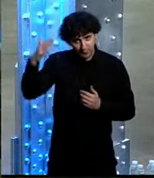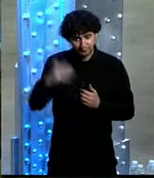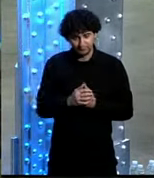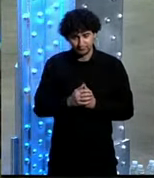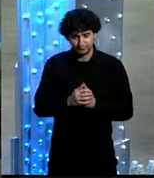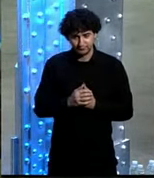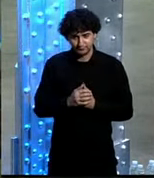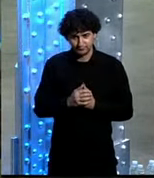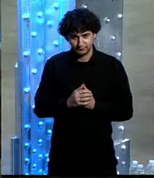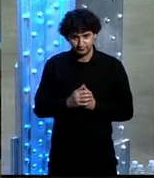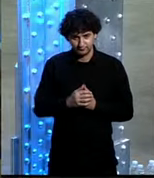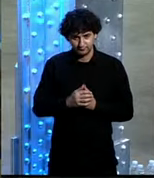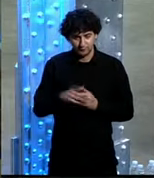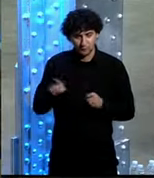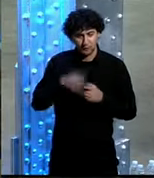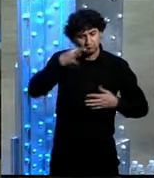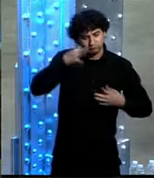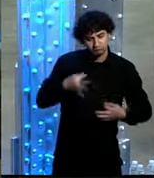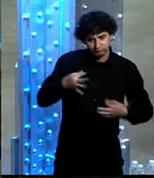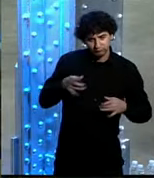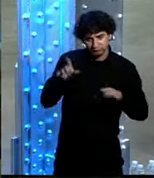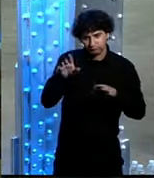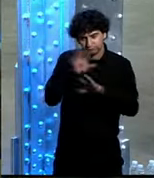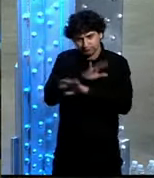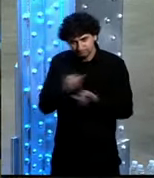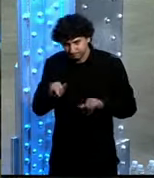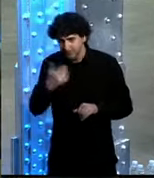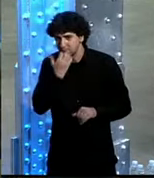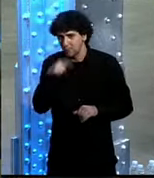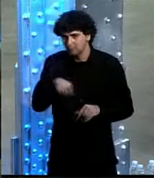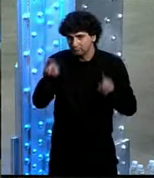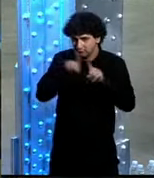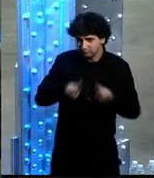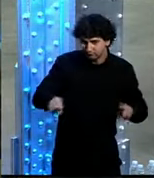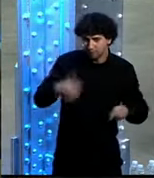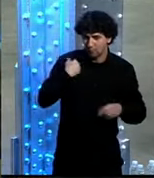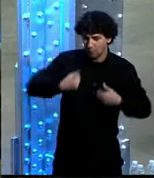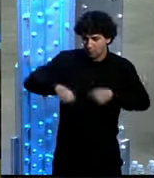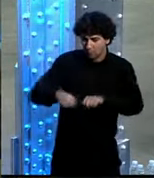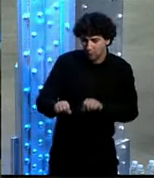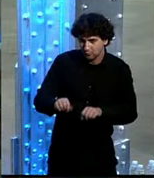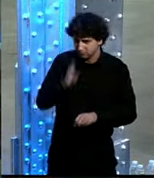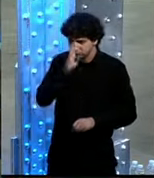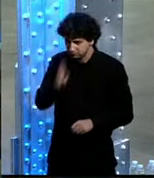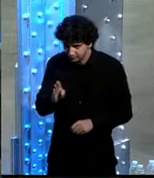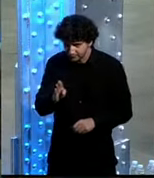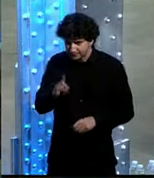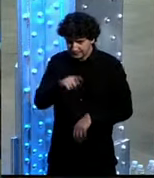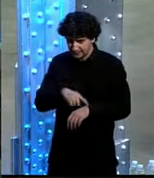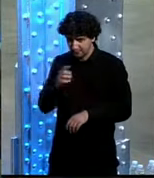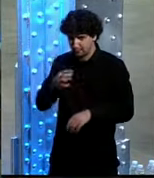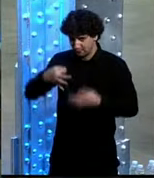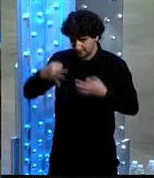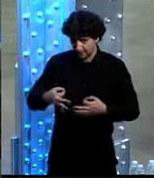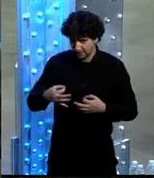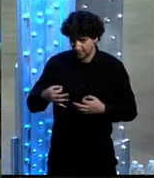on motor races, and there you can have a real-time